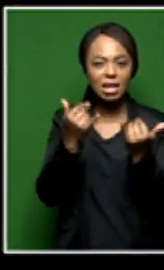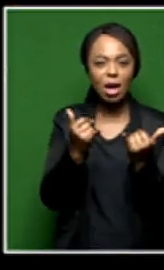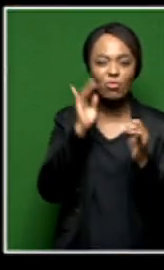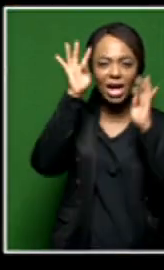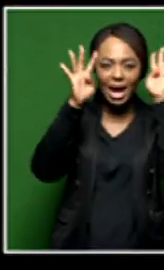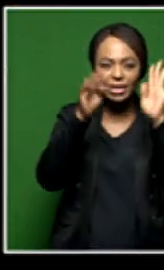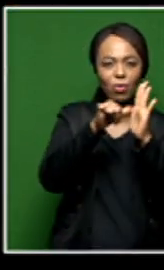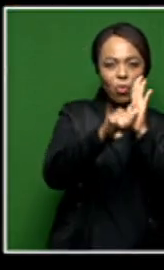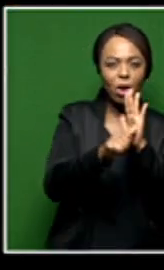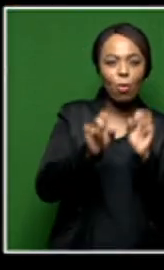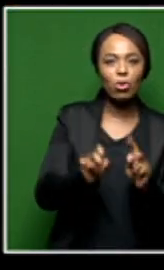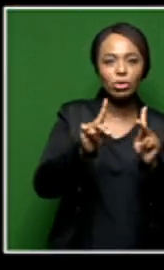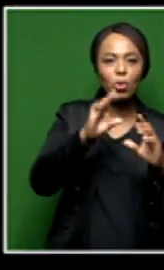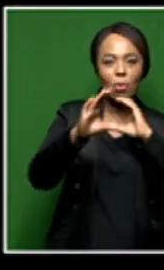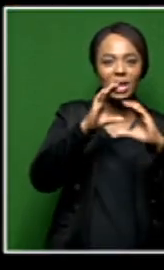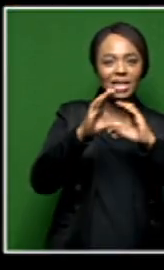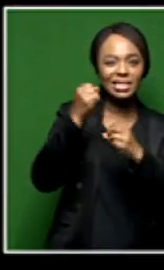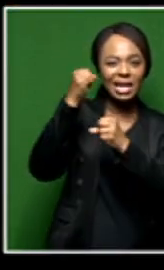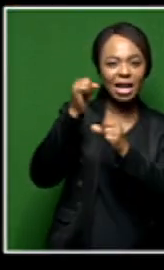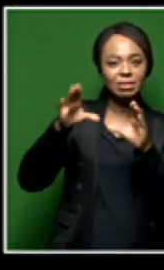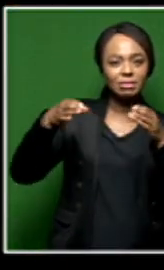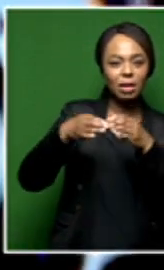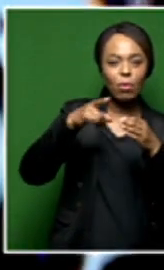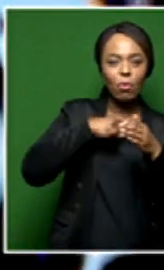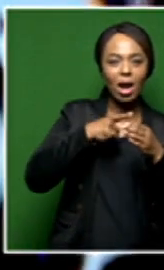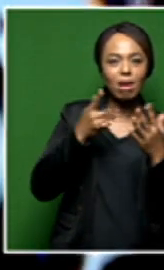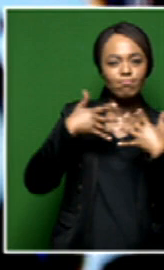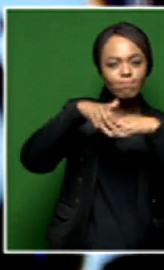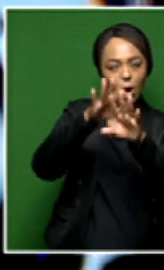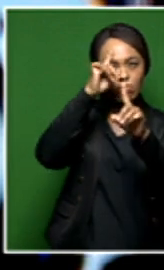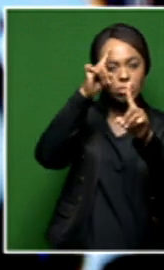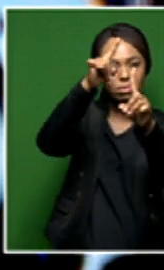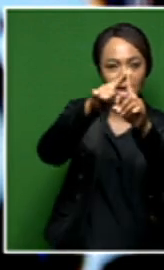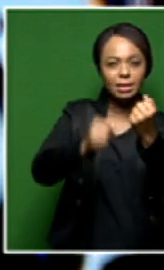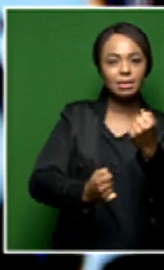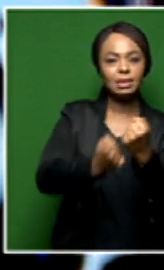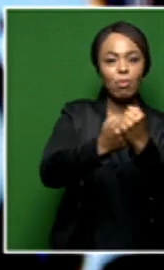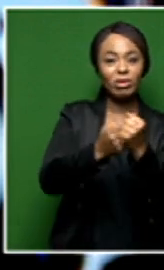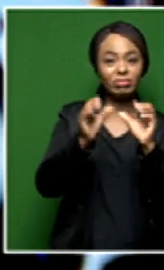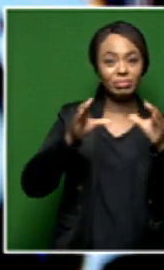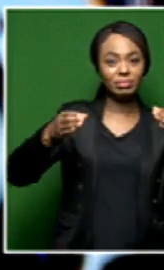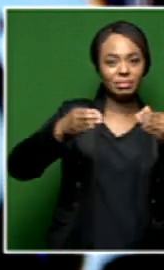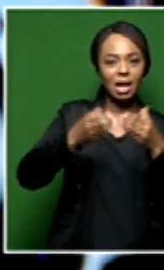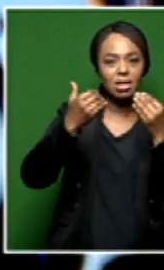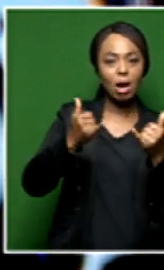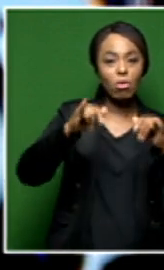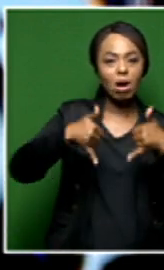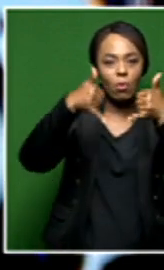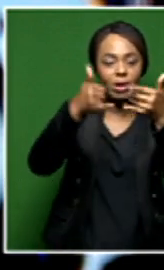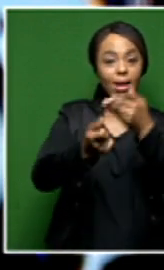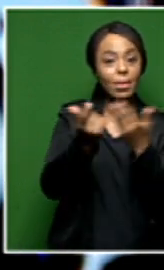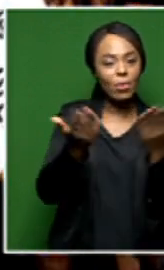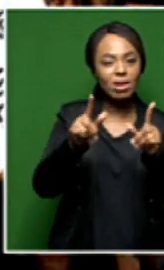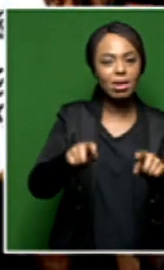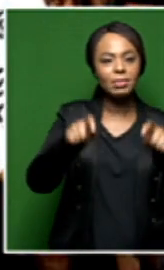for the brand communication industry to unite around a common goal of supporting the industry. This year, the awards will be happening in Cape Town